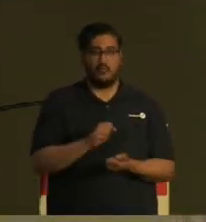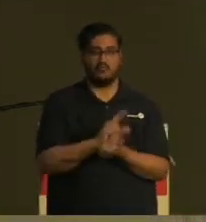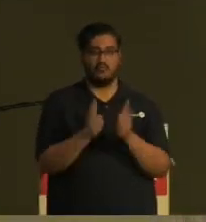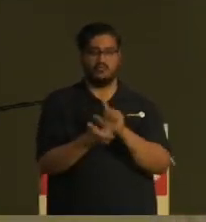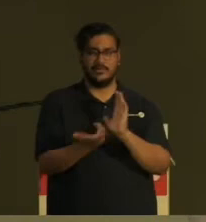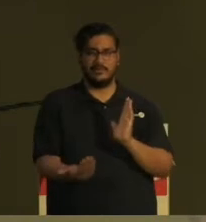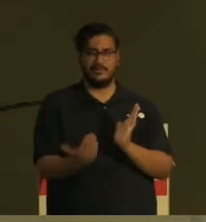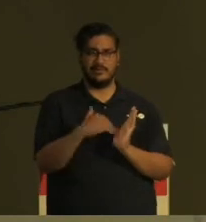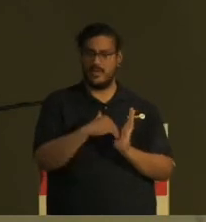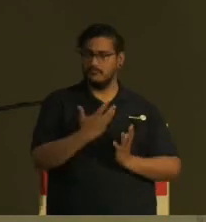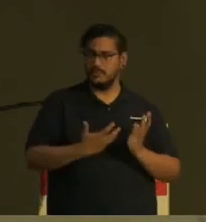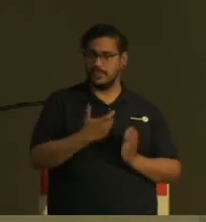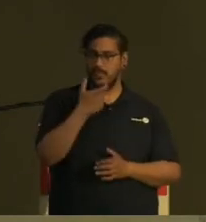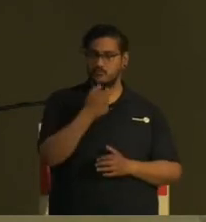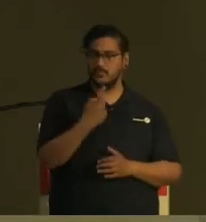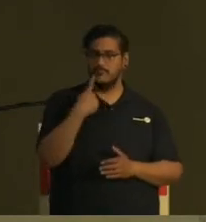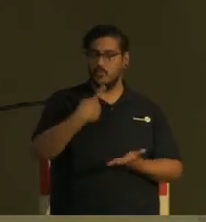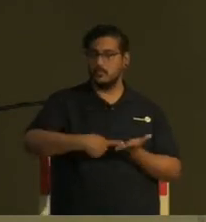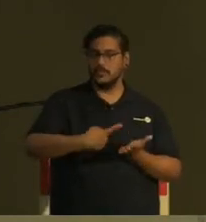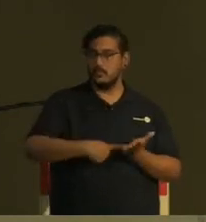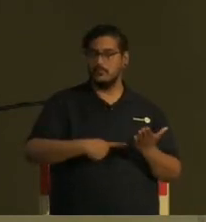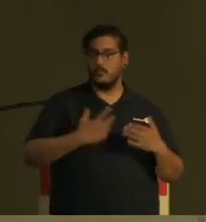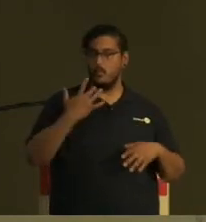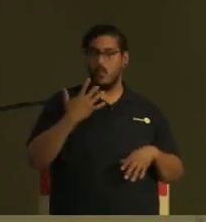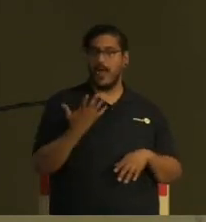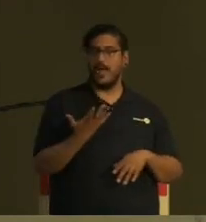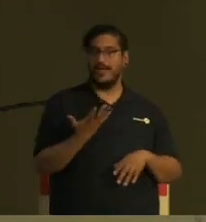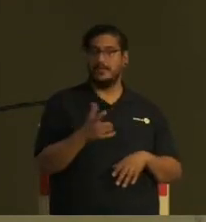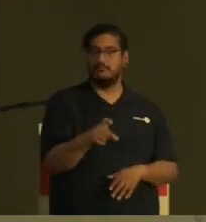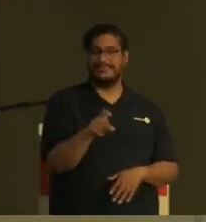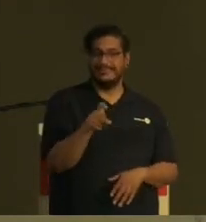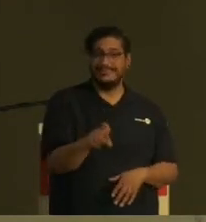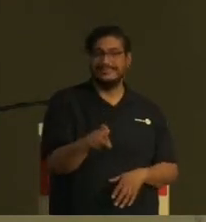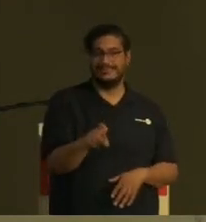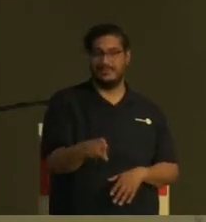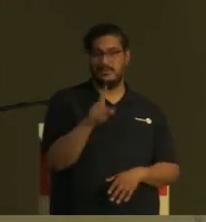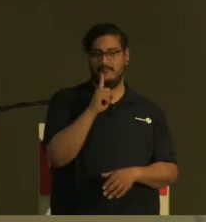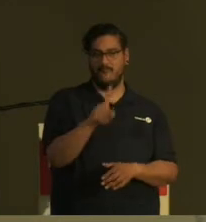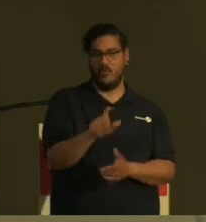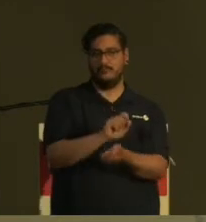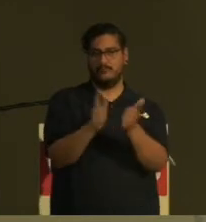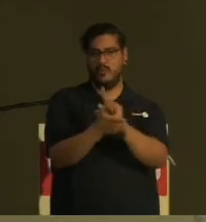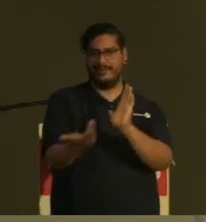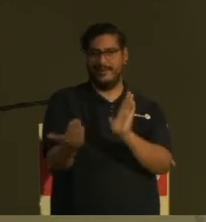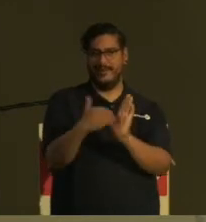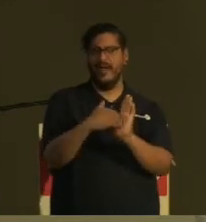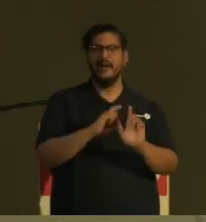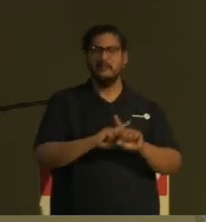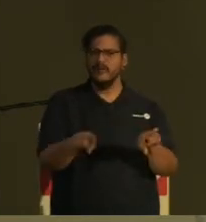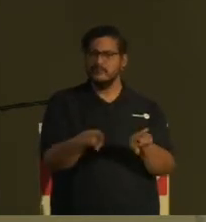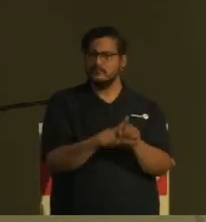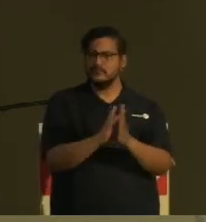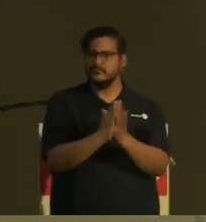retranslated, and it might be interesting to discuss why there was a need to retranslate it, but also this book